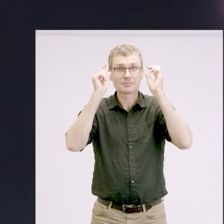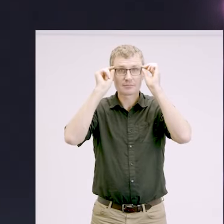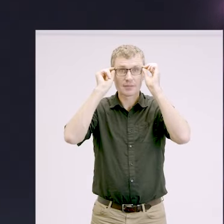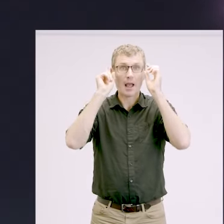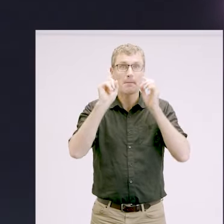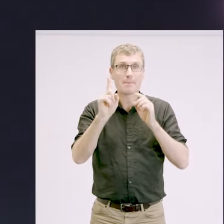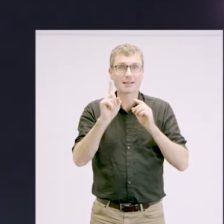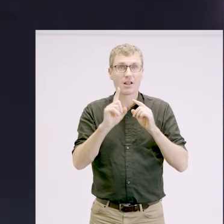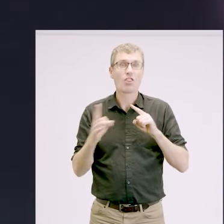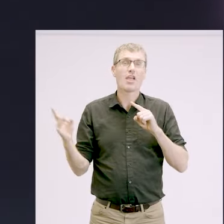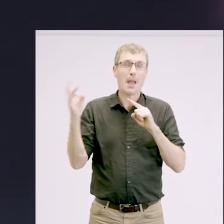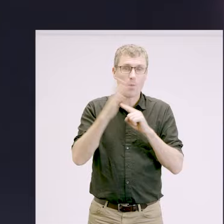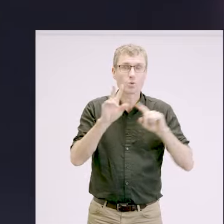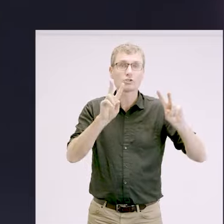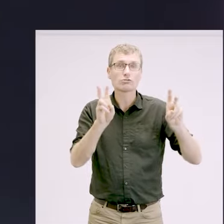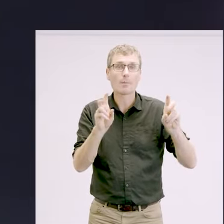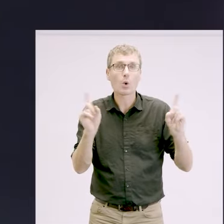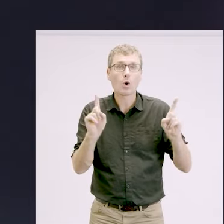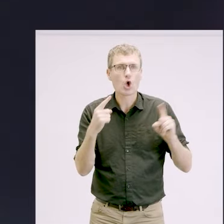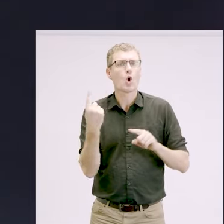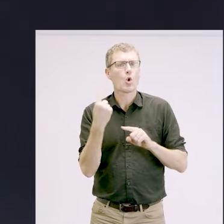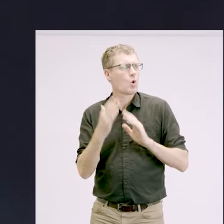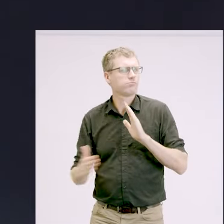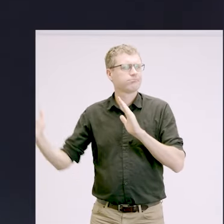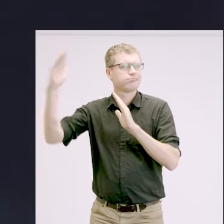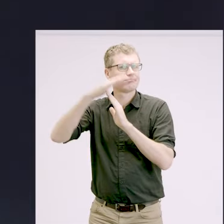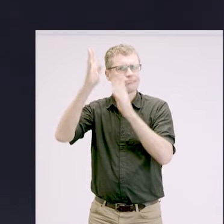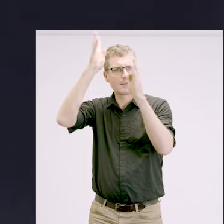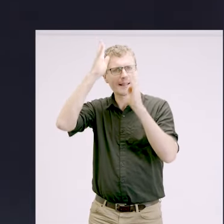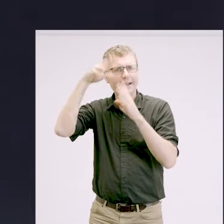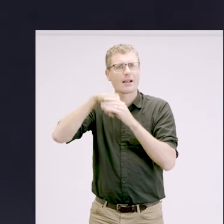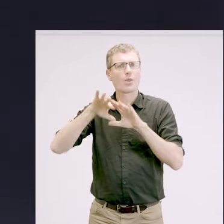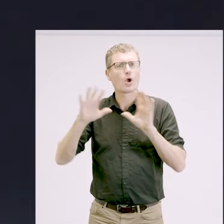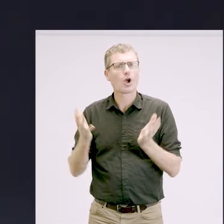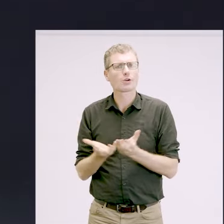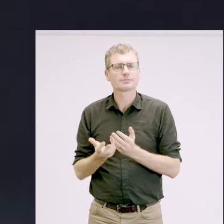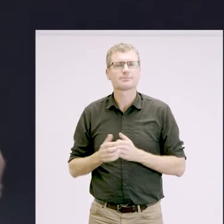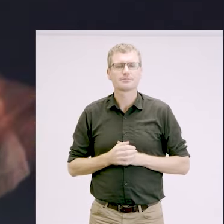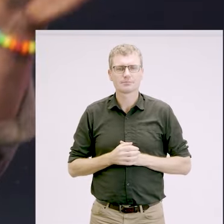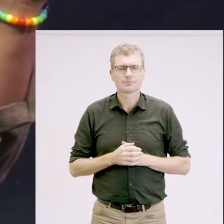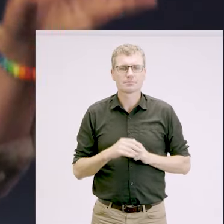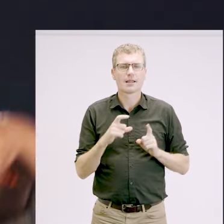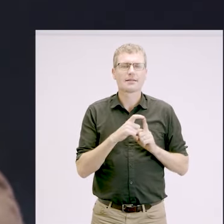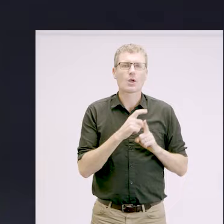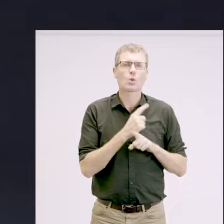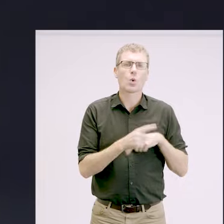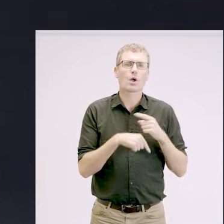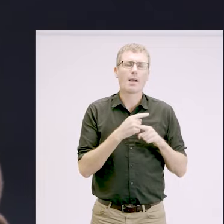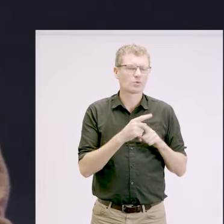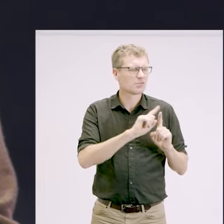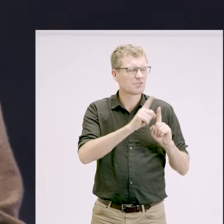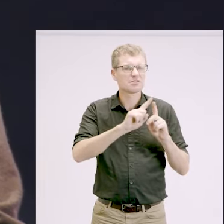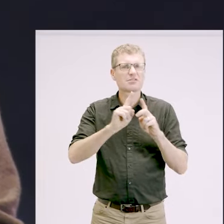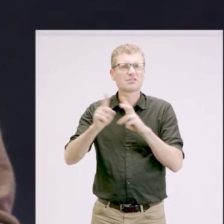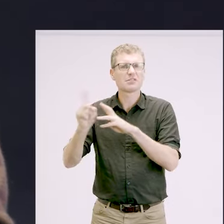king of the whole world, right? Who's the true king of the whole world? Daniel talks about, you know, Nebuchadnezzar,